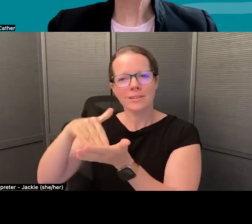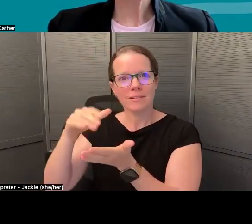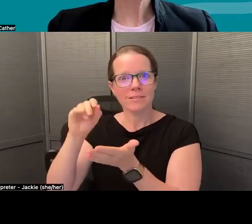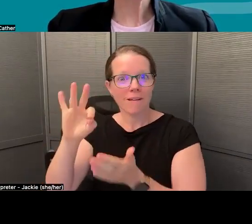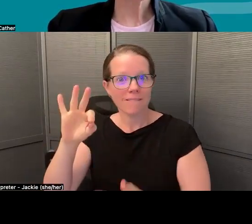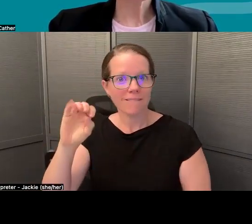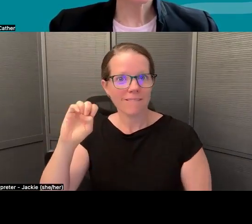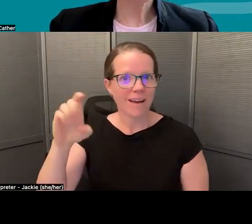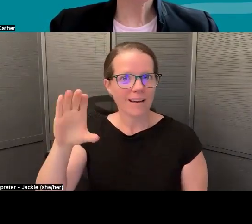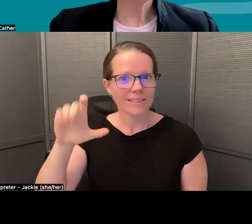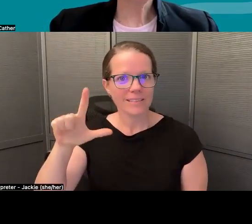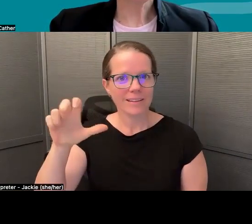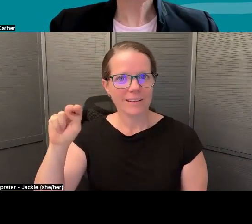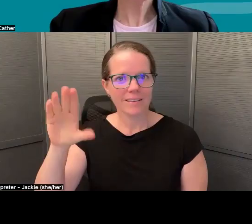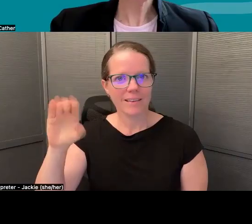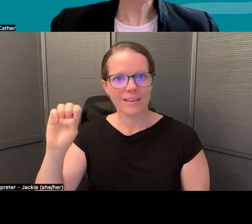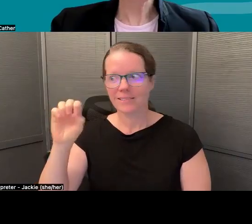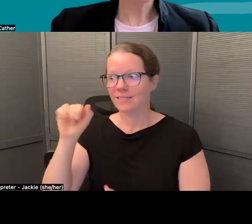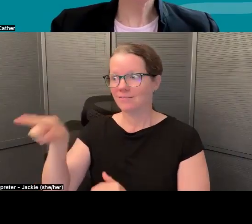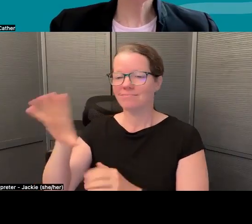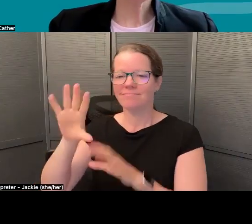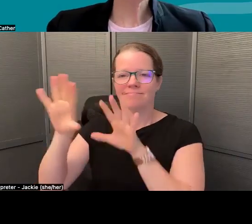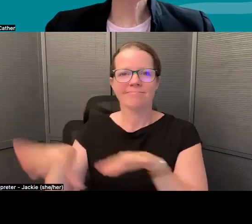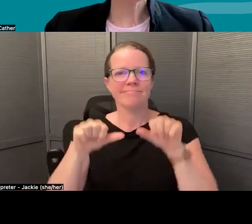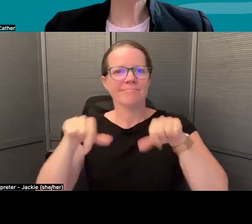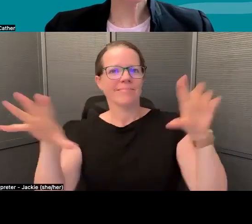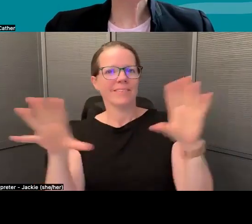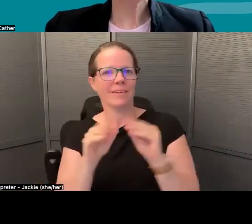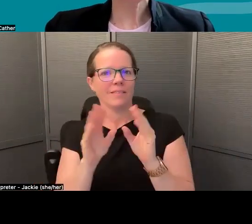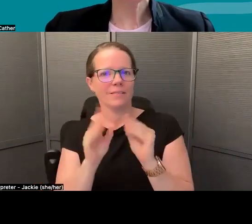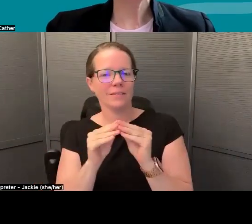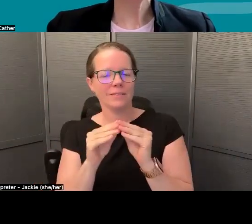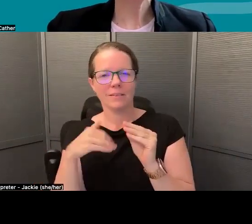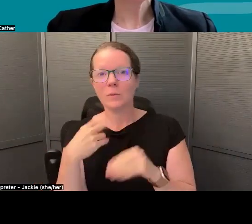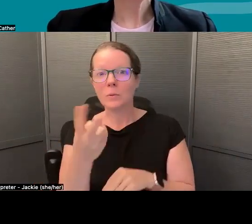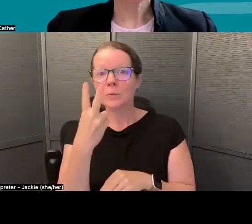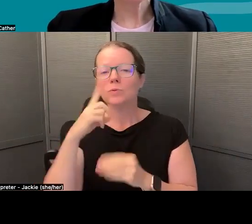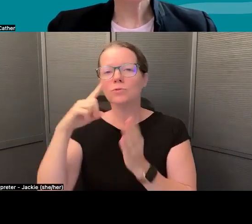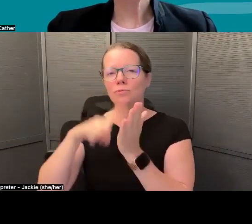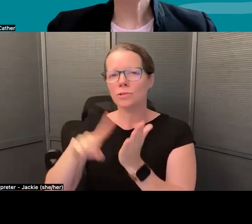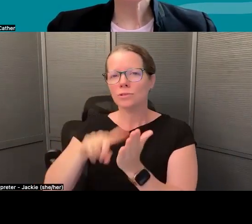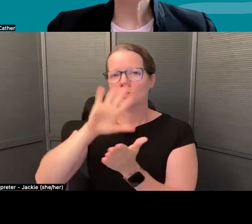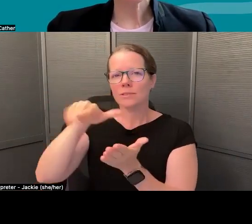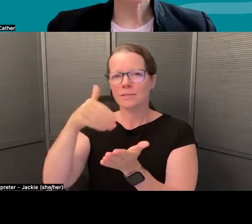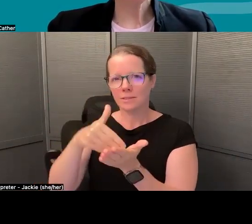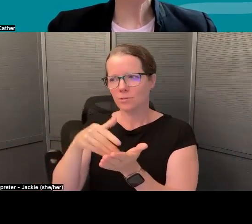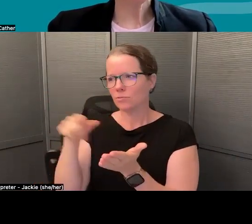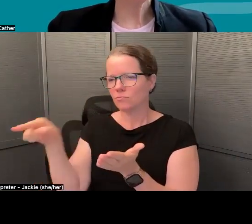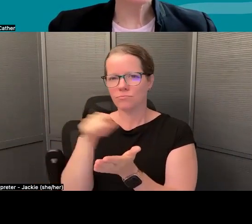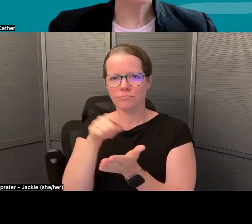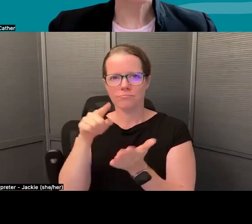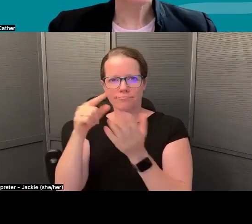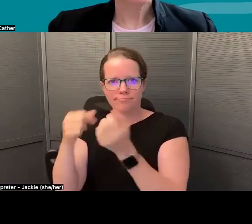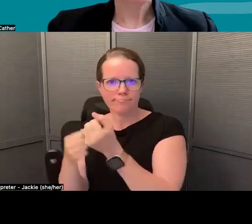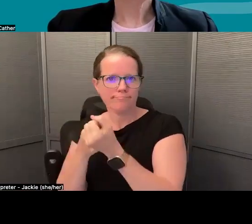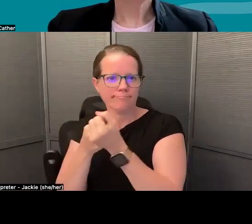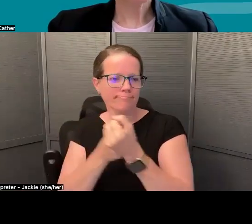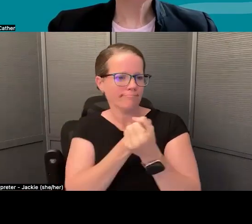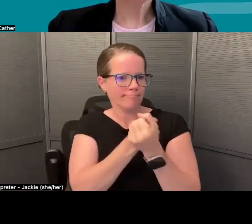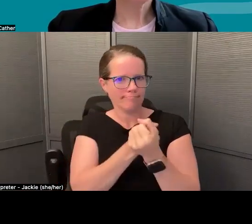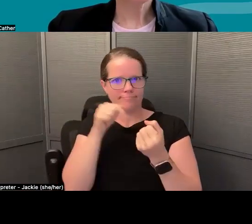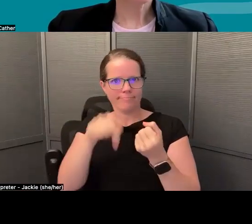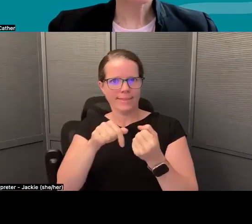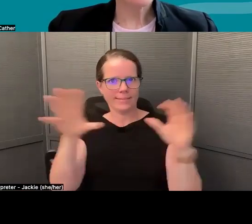This conference is co-sponsored by the two research centers funded by the Massachusetts Department of Mental Health,